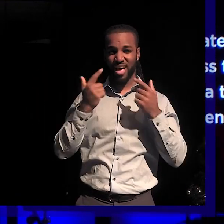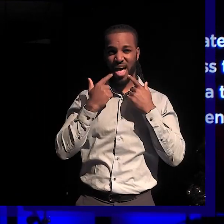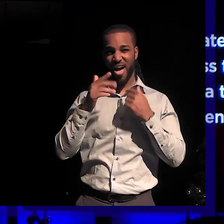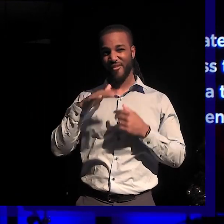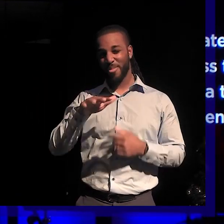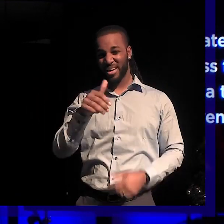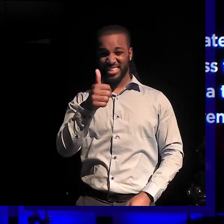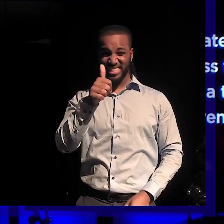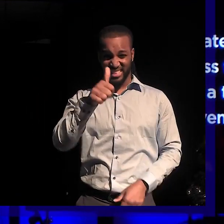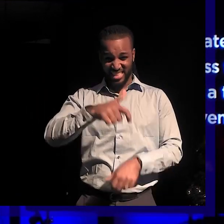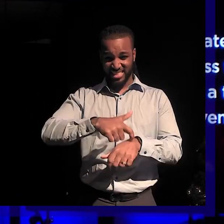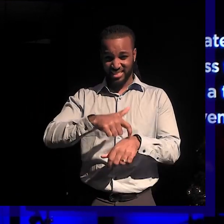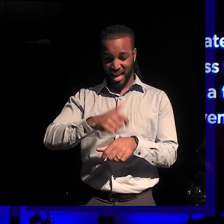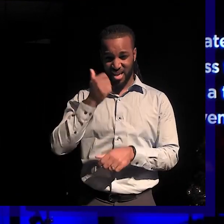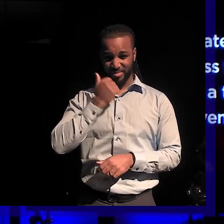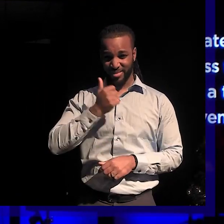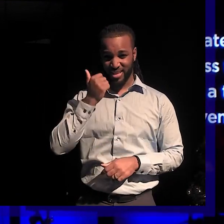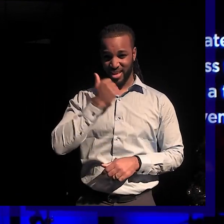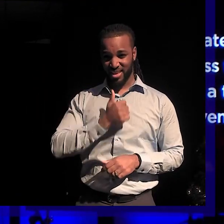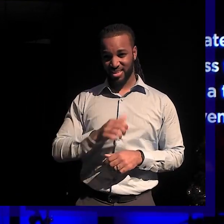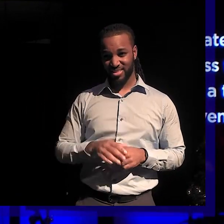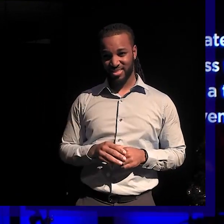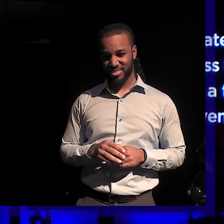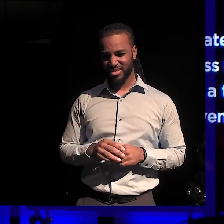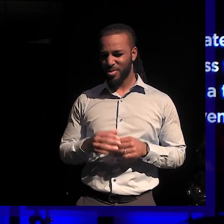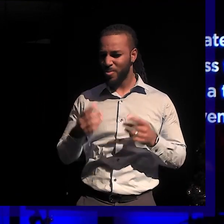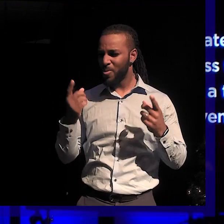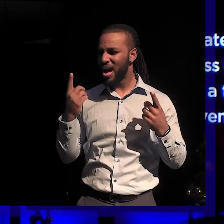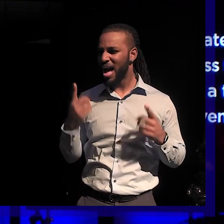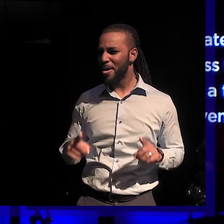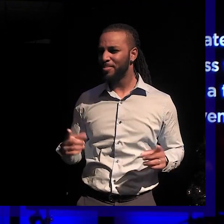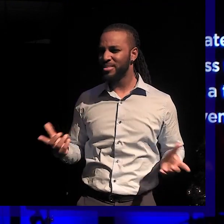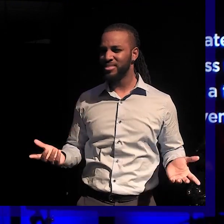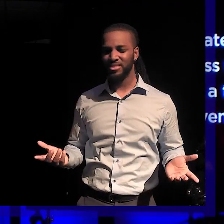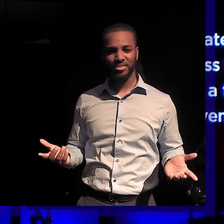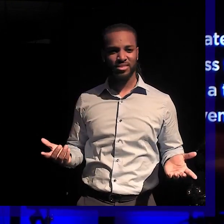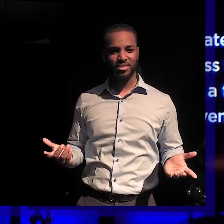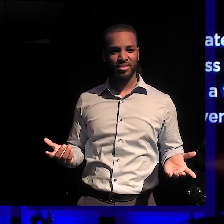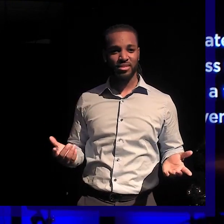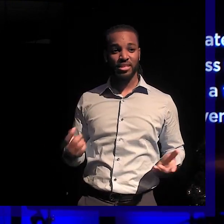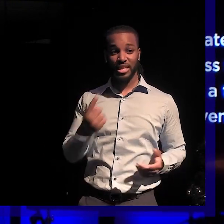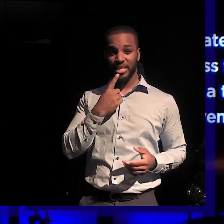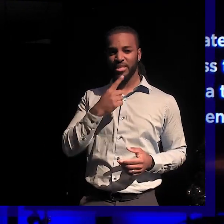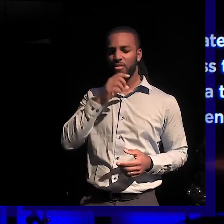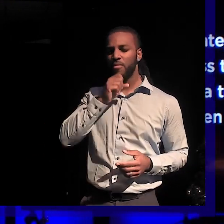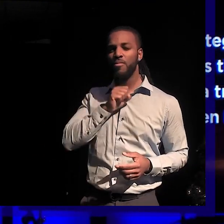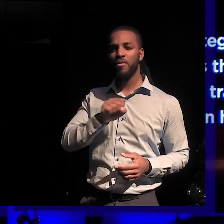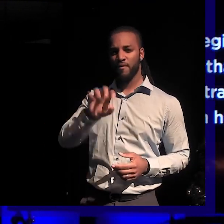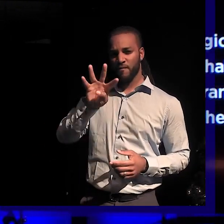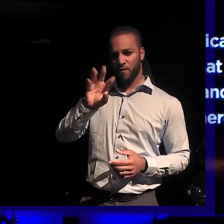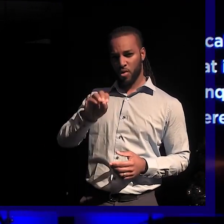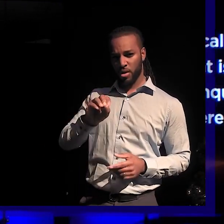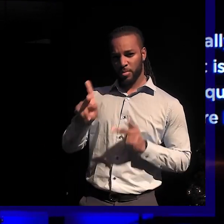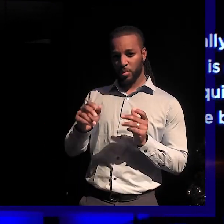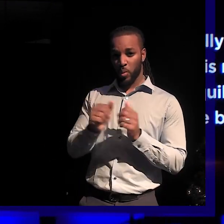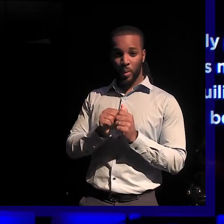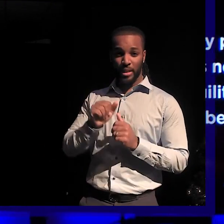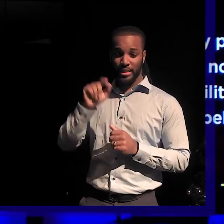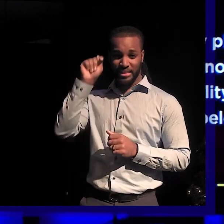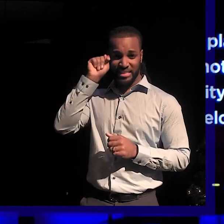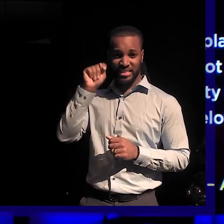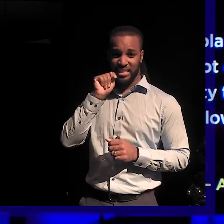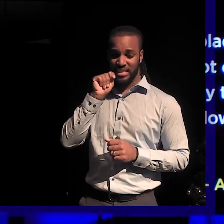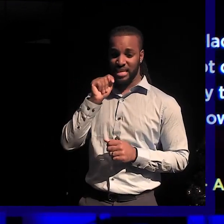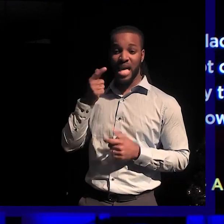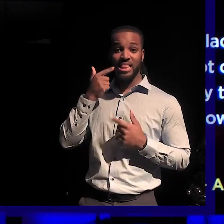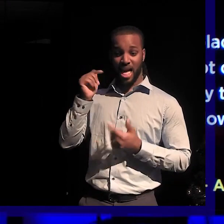only about 10 times a day. What happens? And it said 40-year-olds with teens laugh less